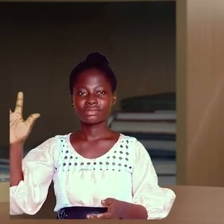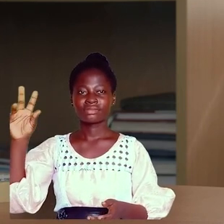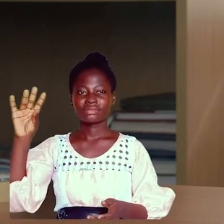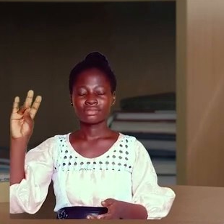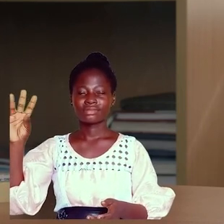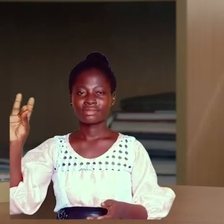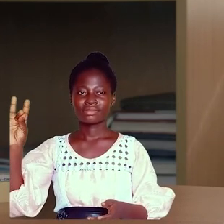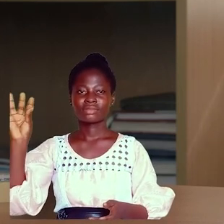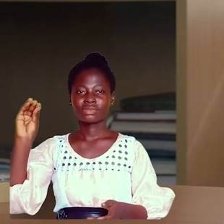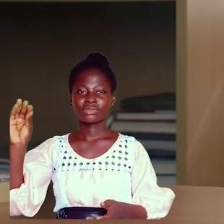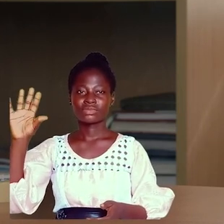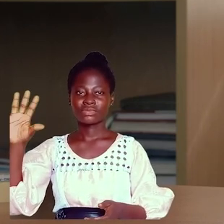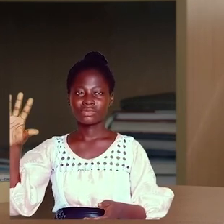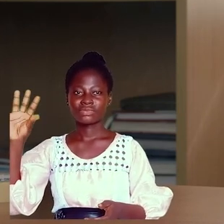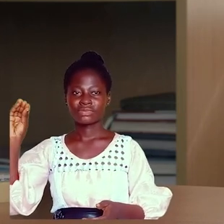050-755-4368.